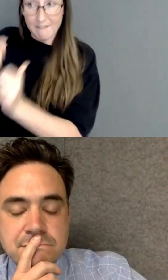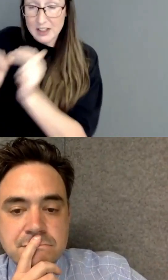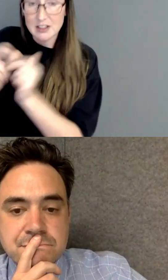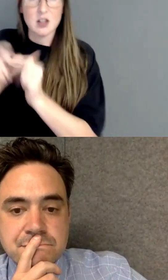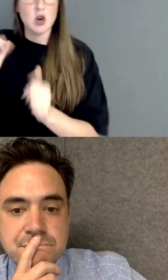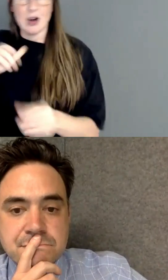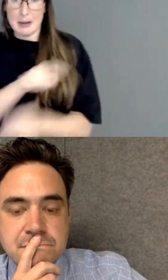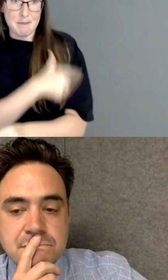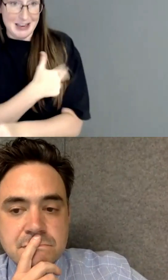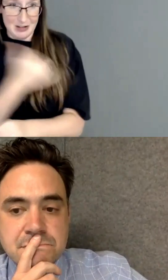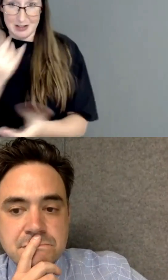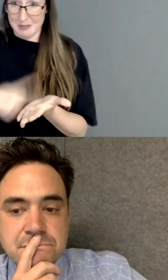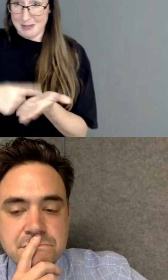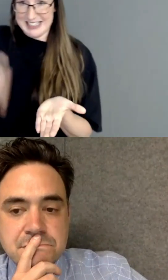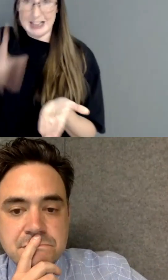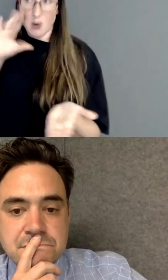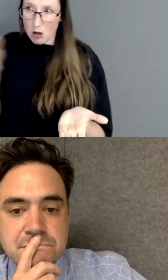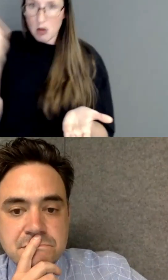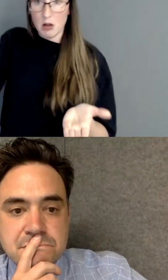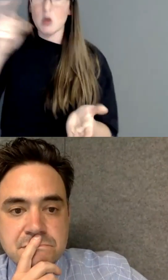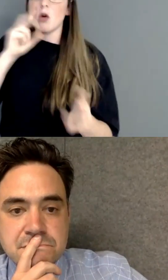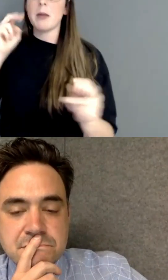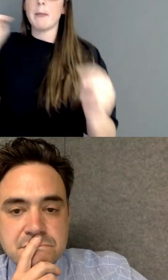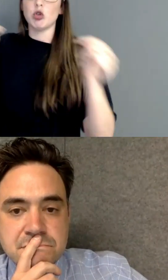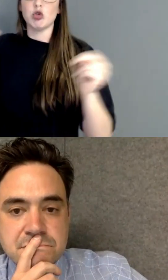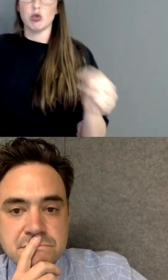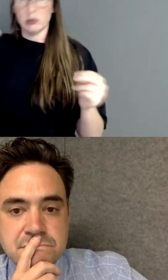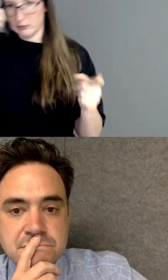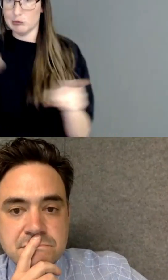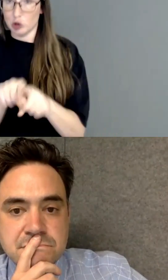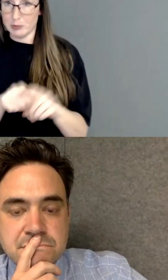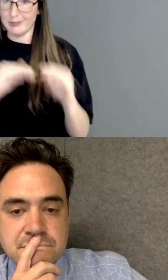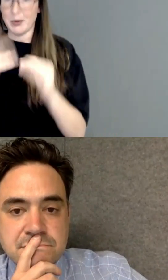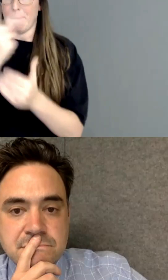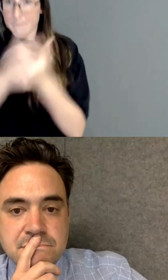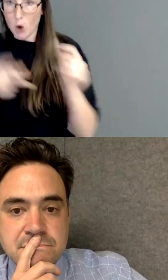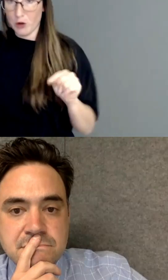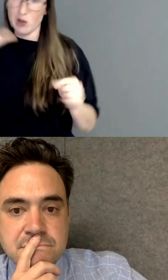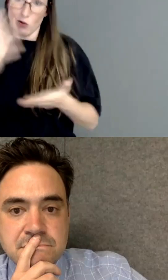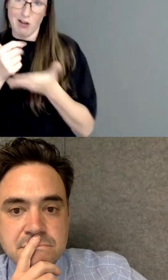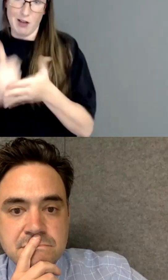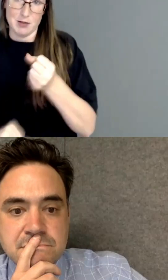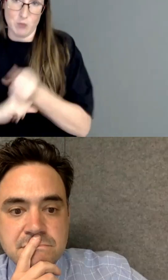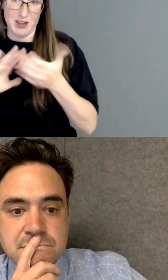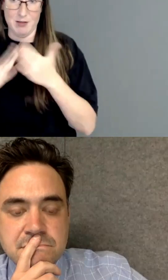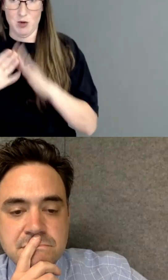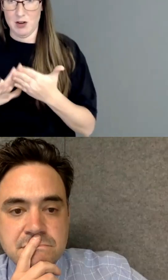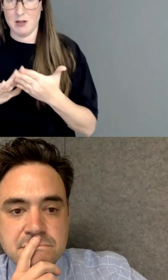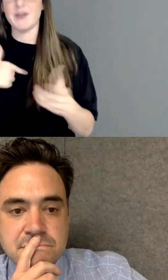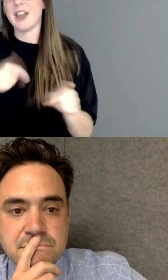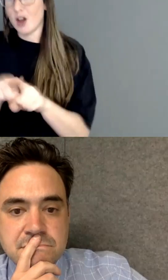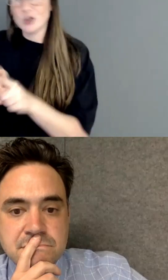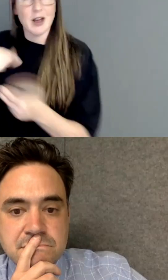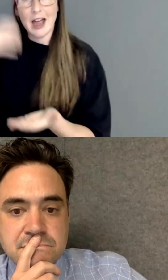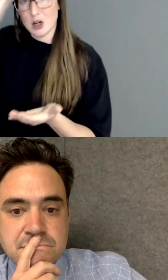an inpatient, that it's going to be a mutual partnership that you have, because both of you are going to be helping support the community. And I also know that there